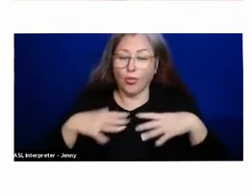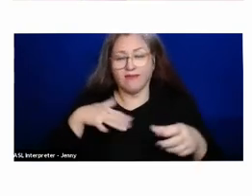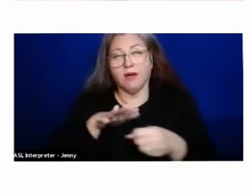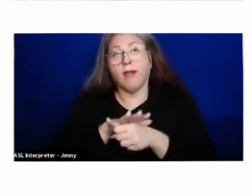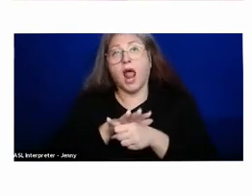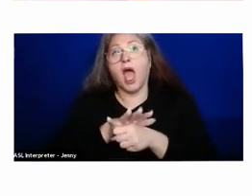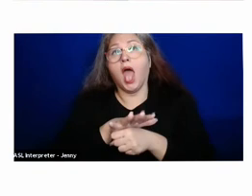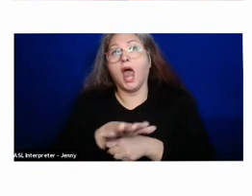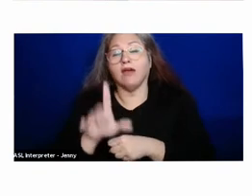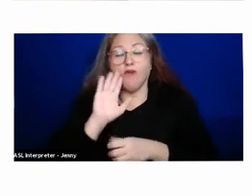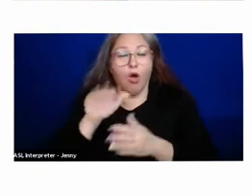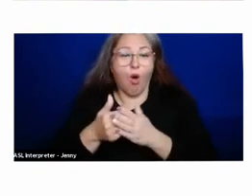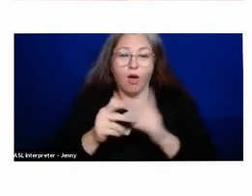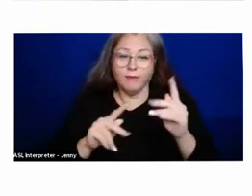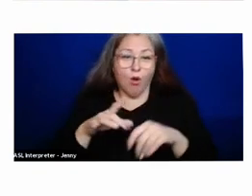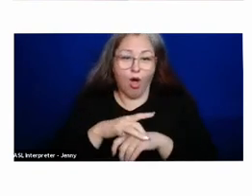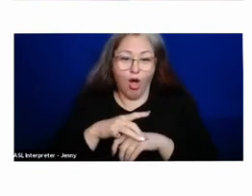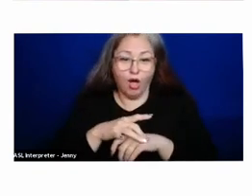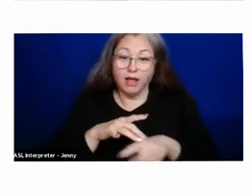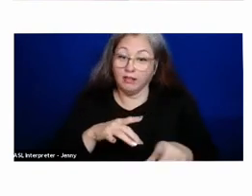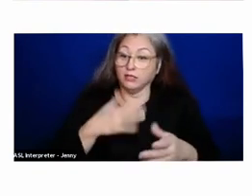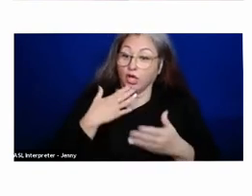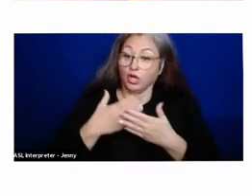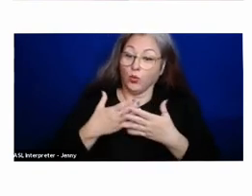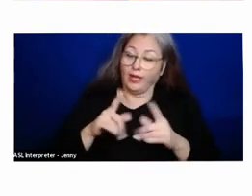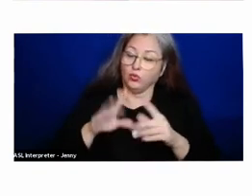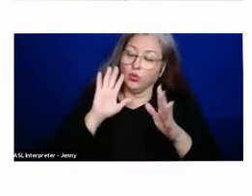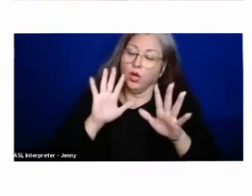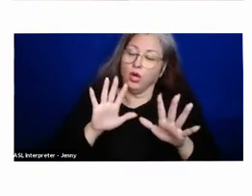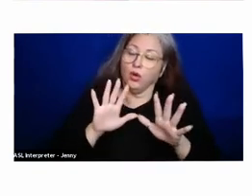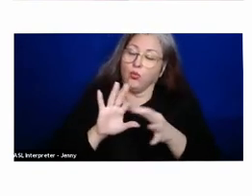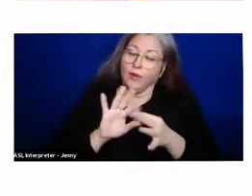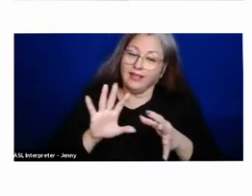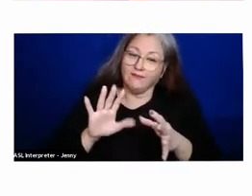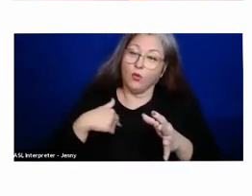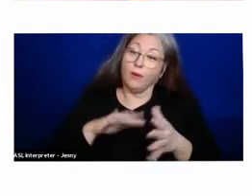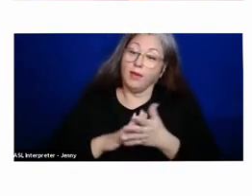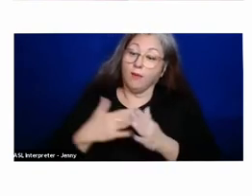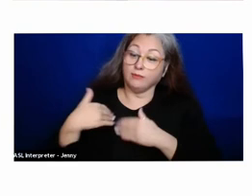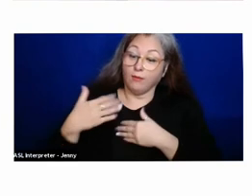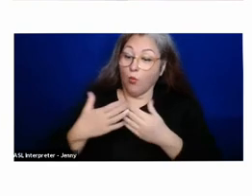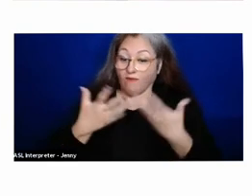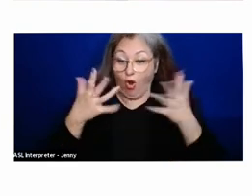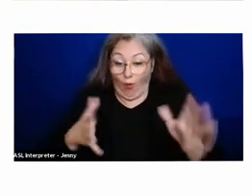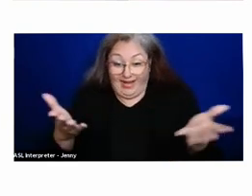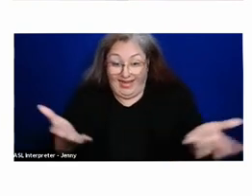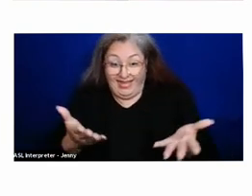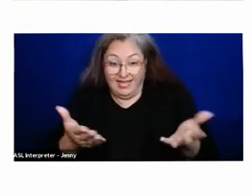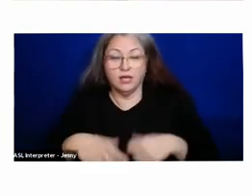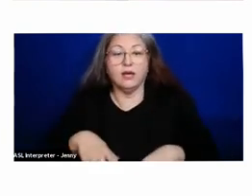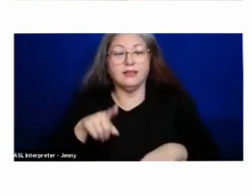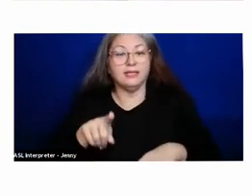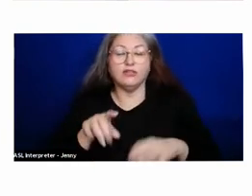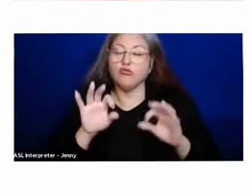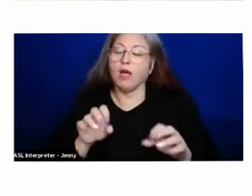planet. This can be a great relief if we commit to taking responsibility for the stuff that already exists. This is also an opportunity